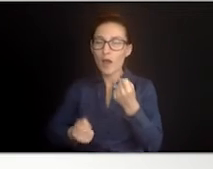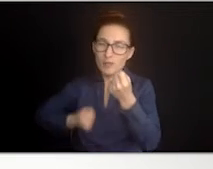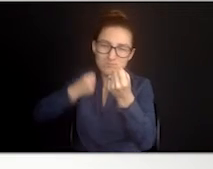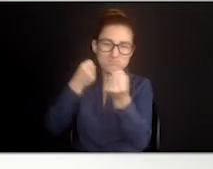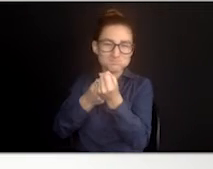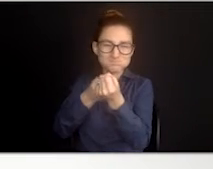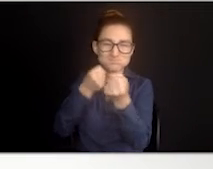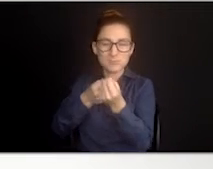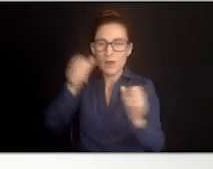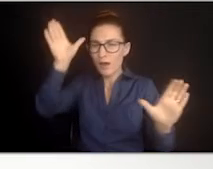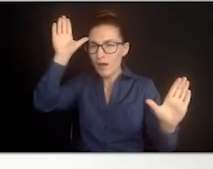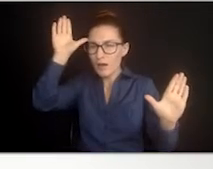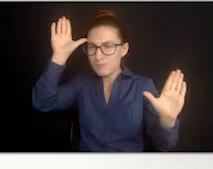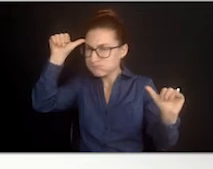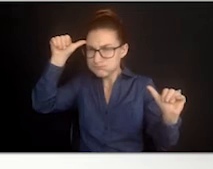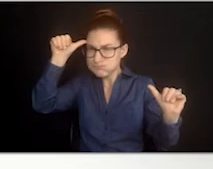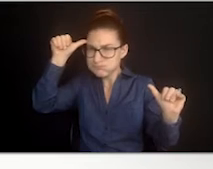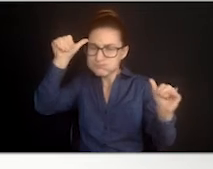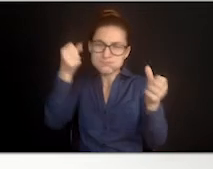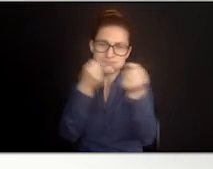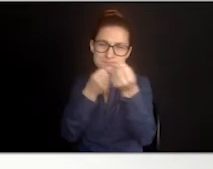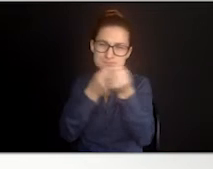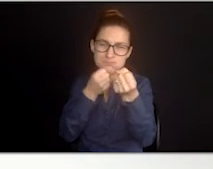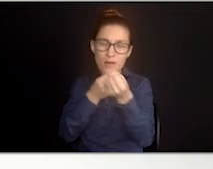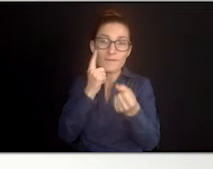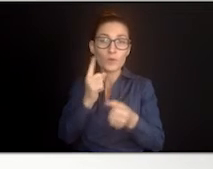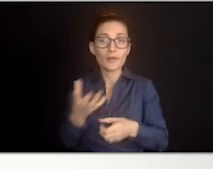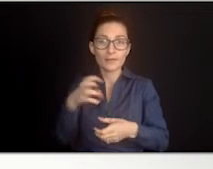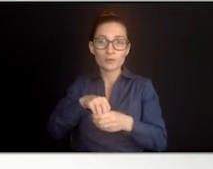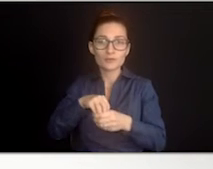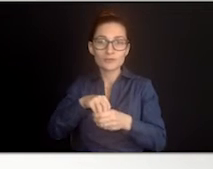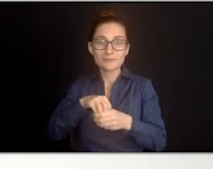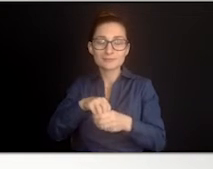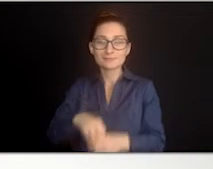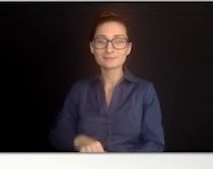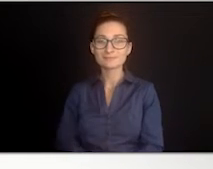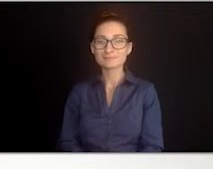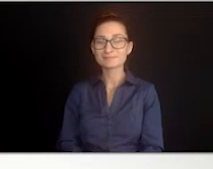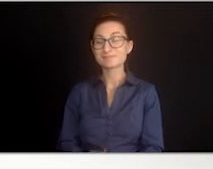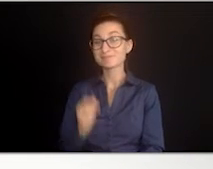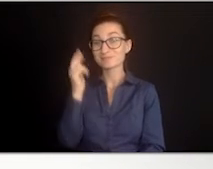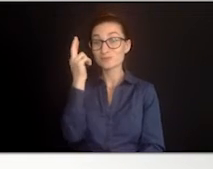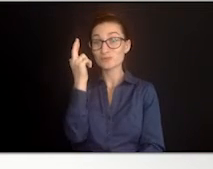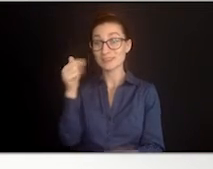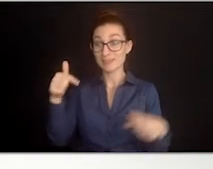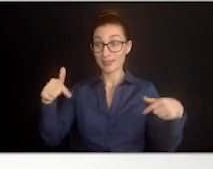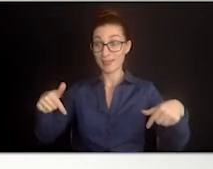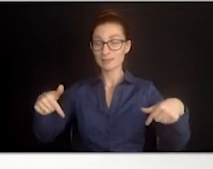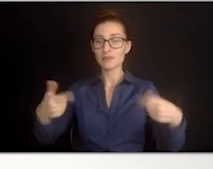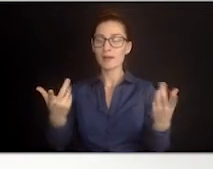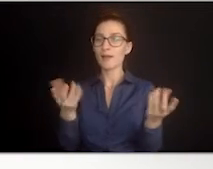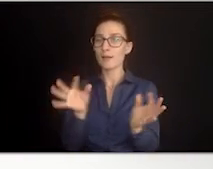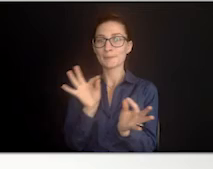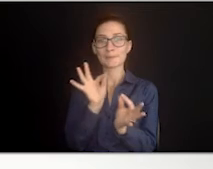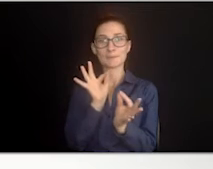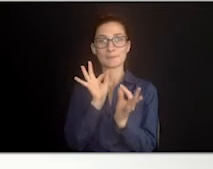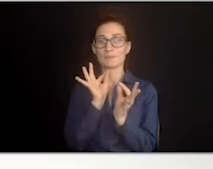supporters and believers in the importance of inclusion for our students. And so that's why this was such a